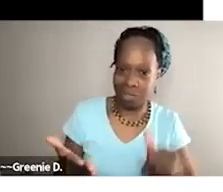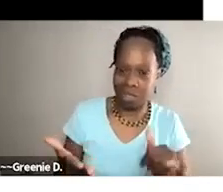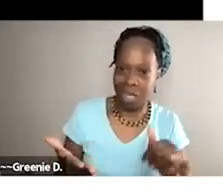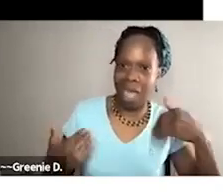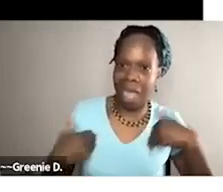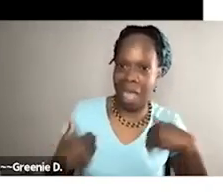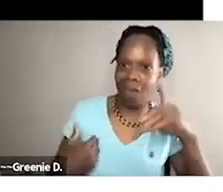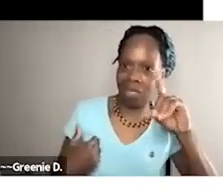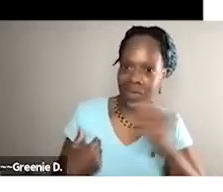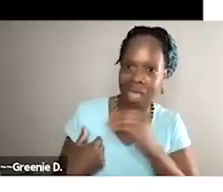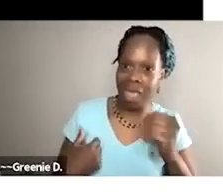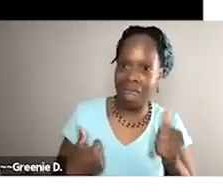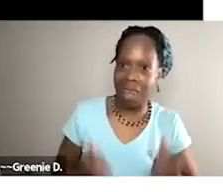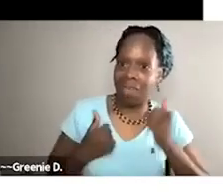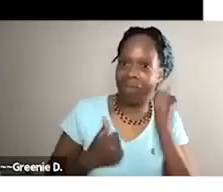constantly requires.